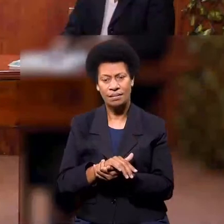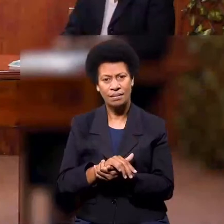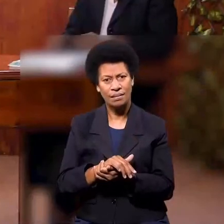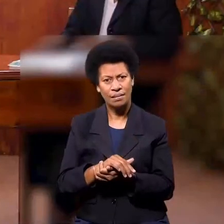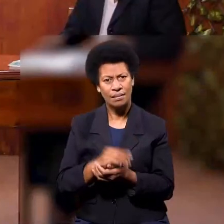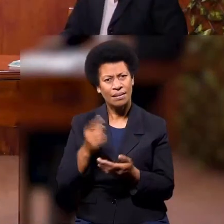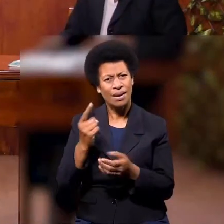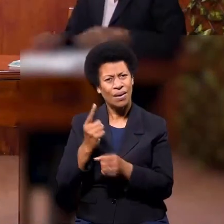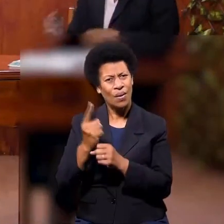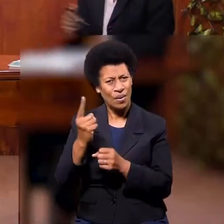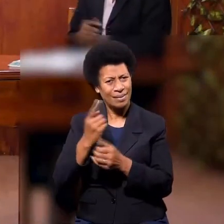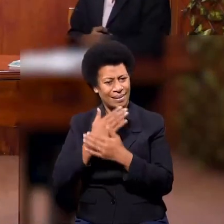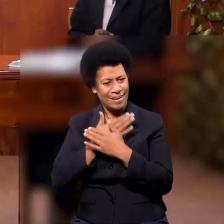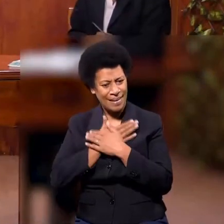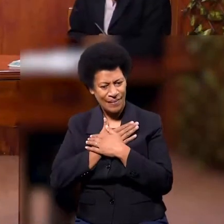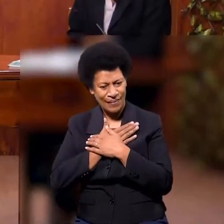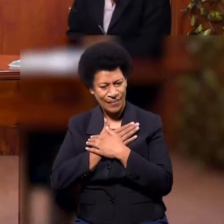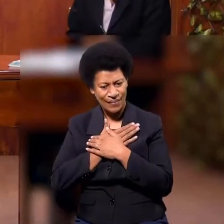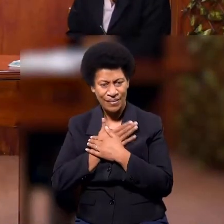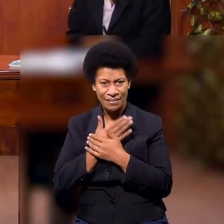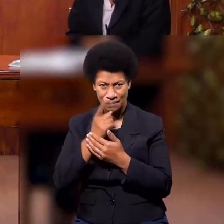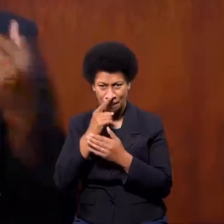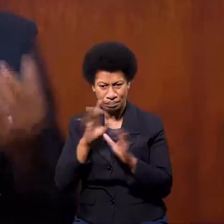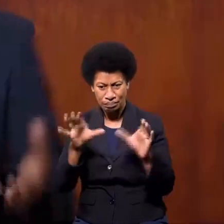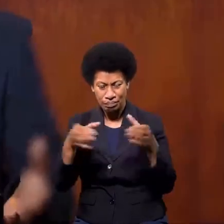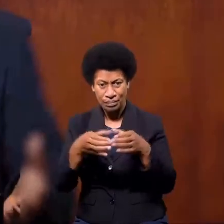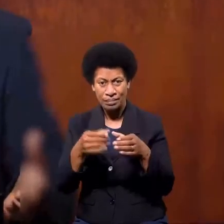basis of the love that he gave, then God